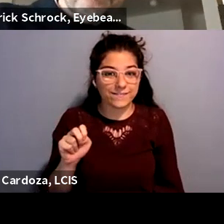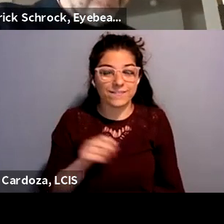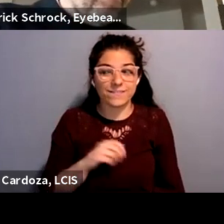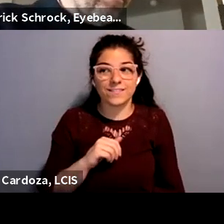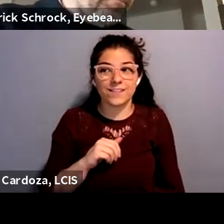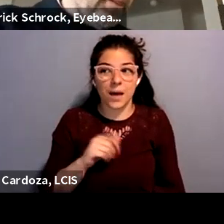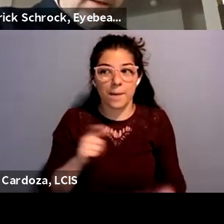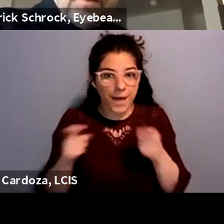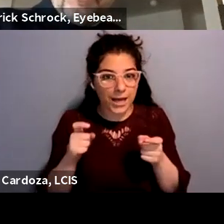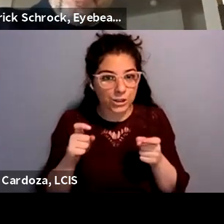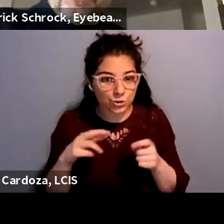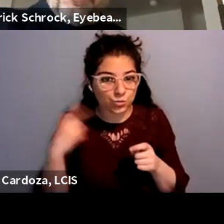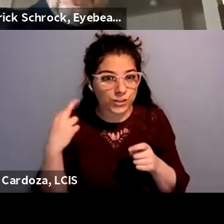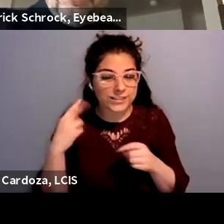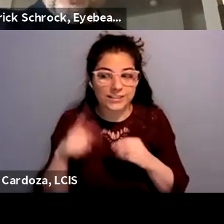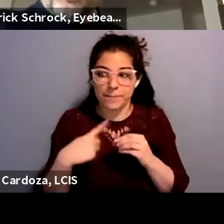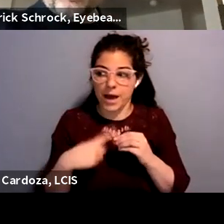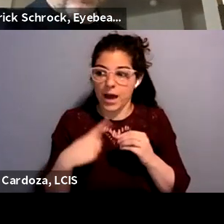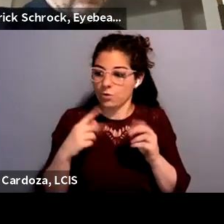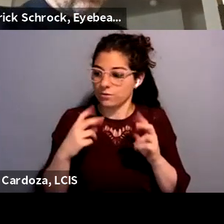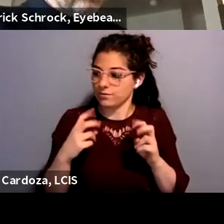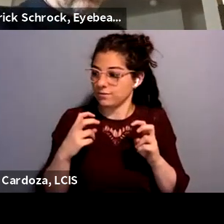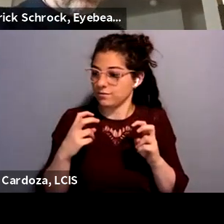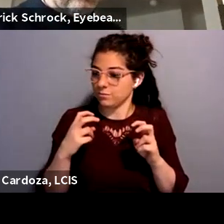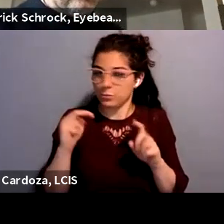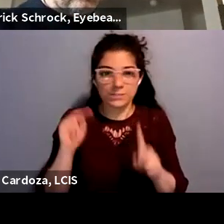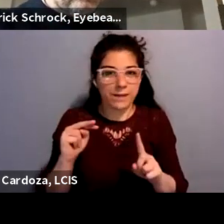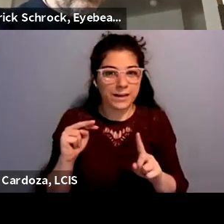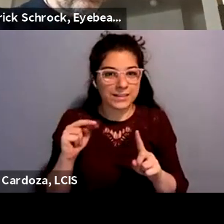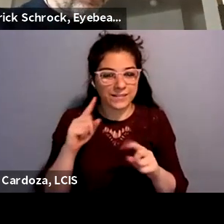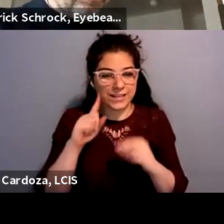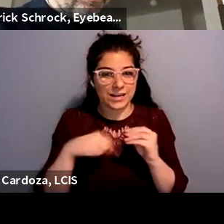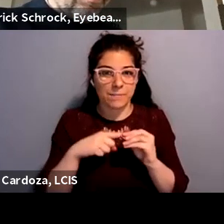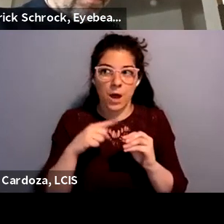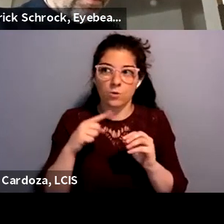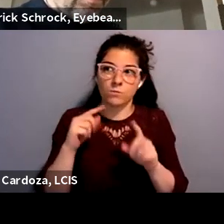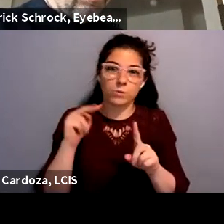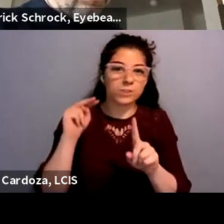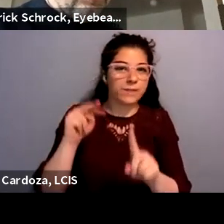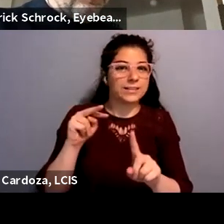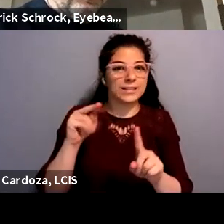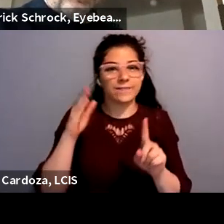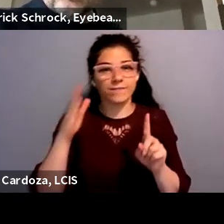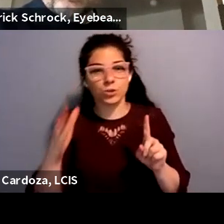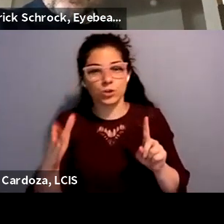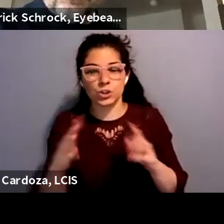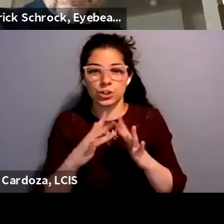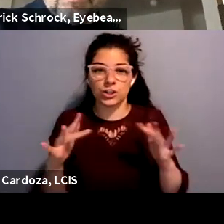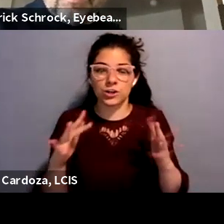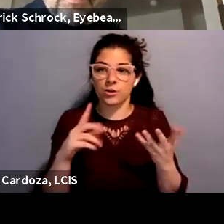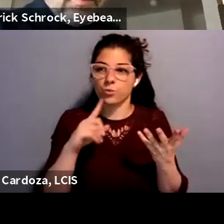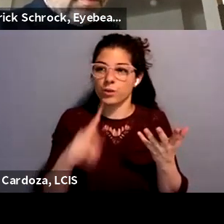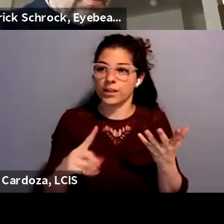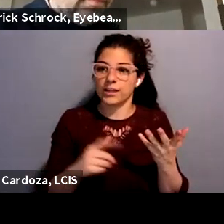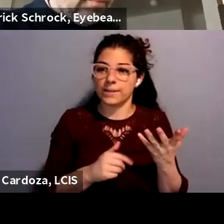Managing risk is all about, you know, being sort of prospective or thinking prospectively, and you know,